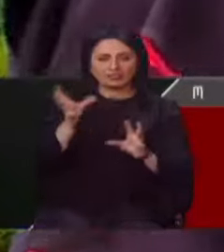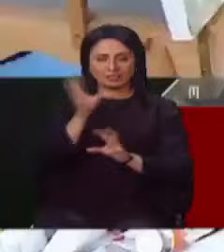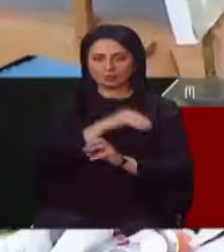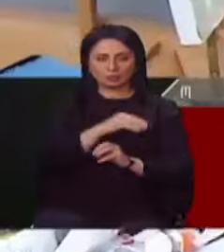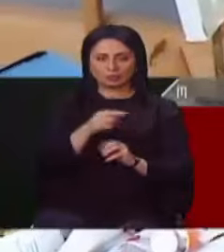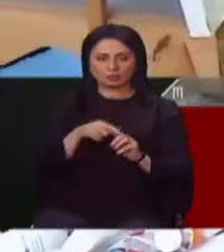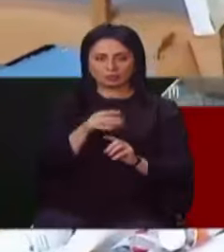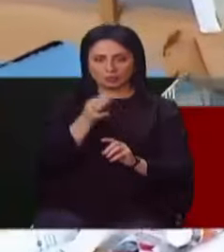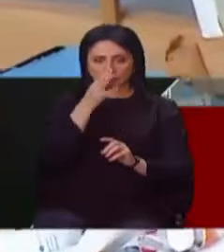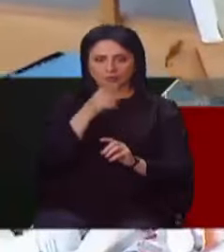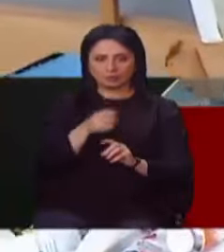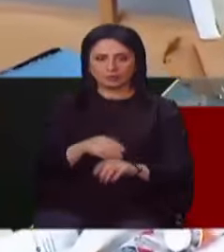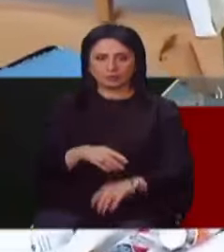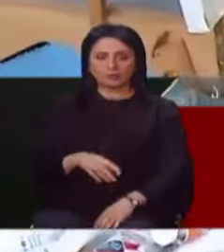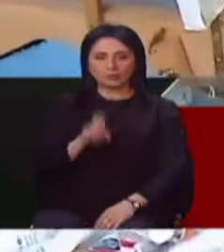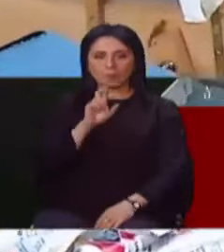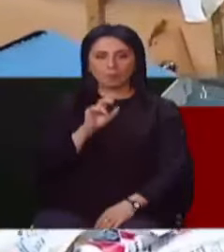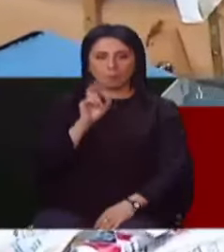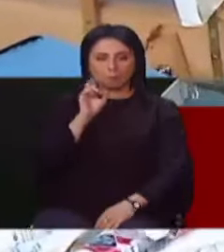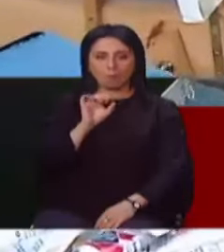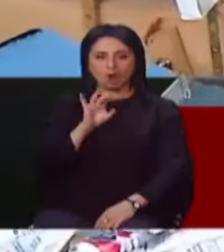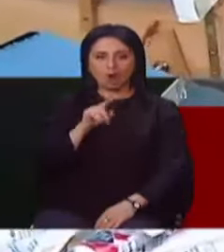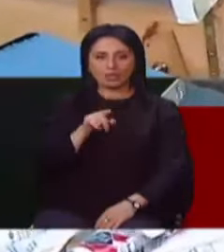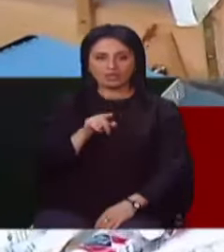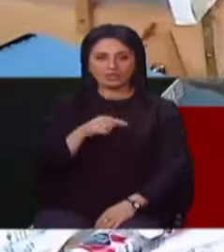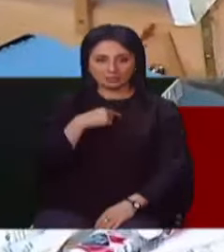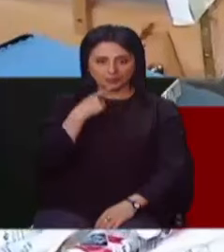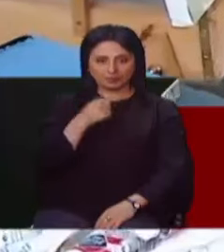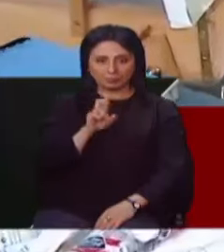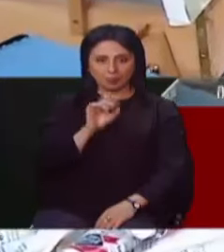well, it's born as the act can it's honey, but to work. I